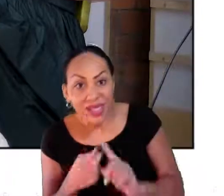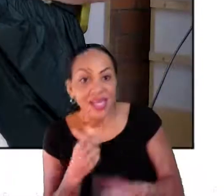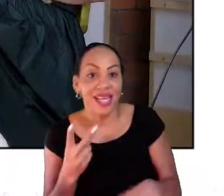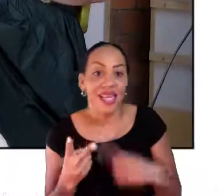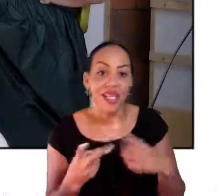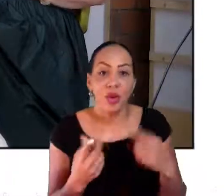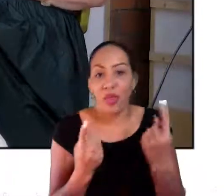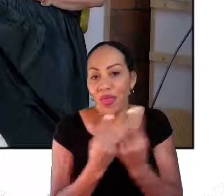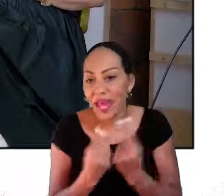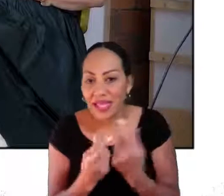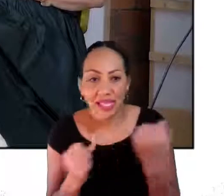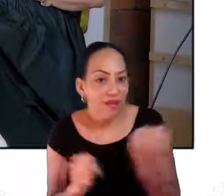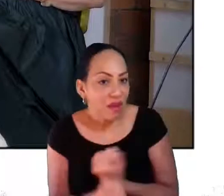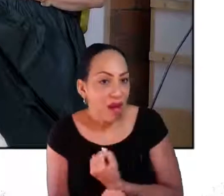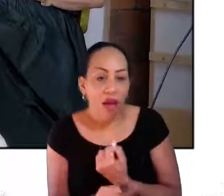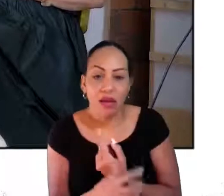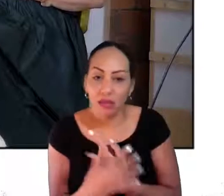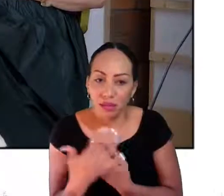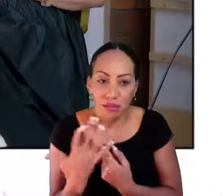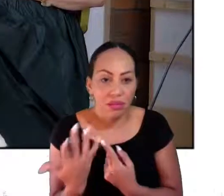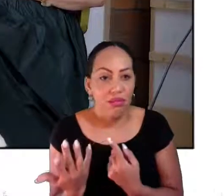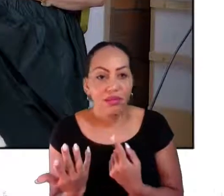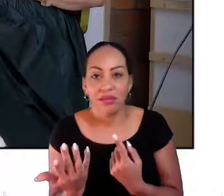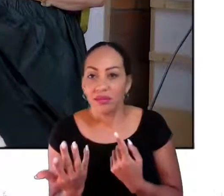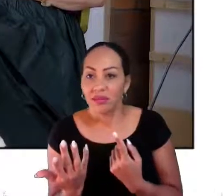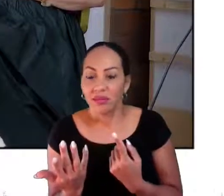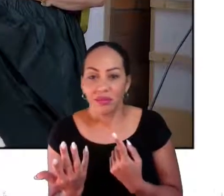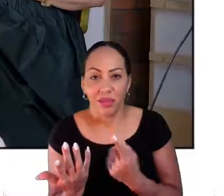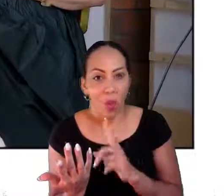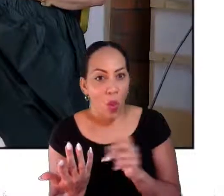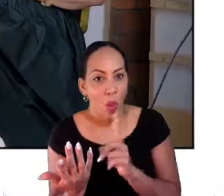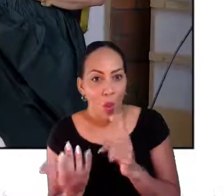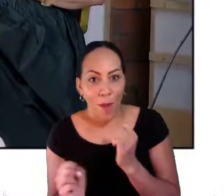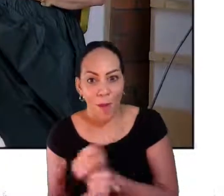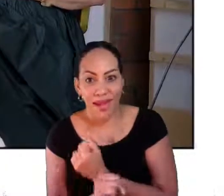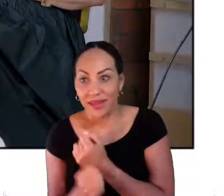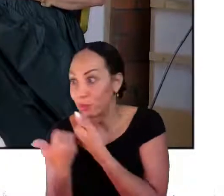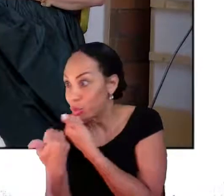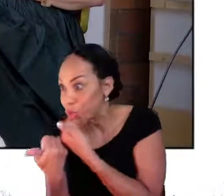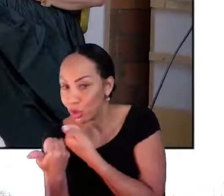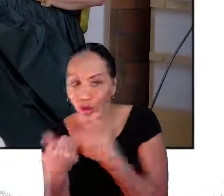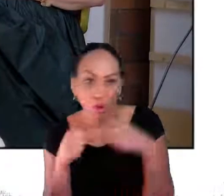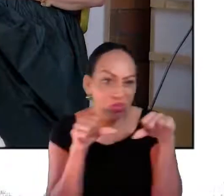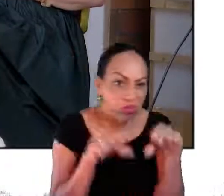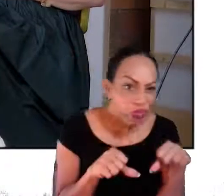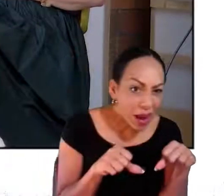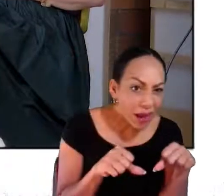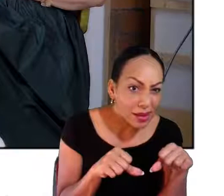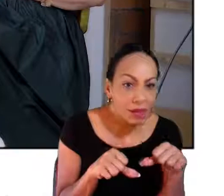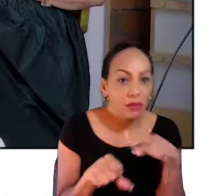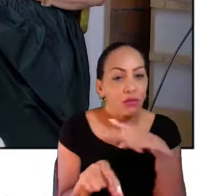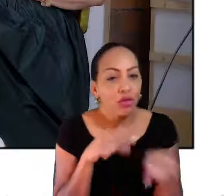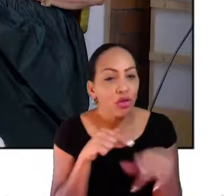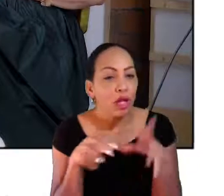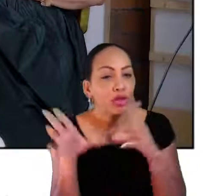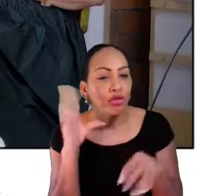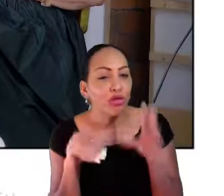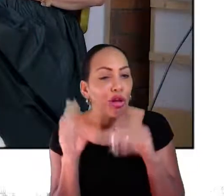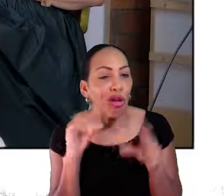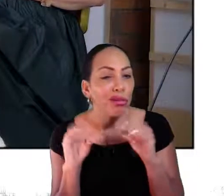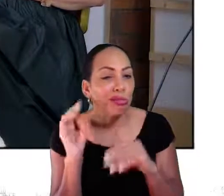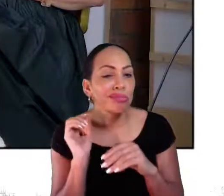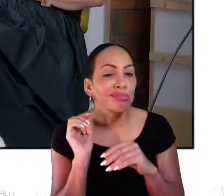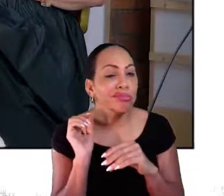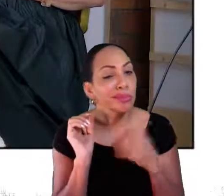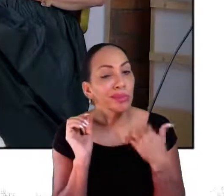and bad, to reflect on what made them good or what made them bad, in the hope that we could learn from those kinds of things as well. It was a really